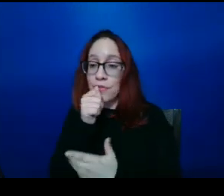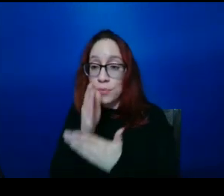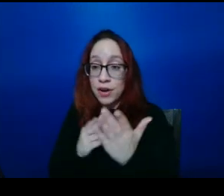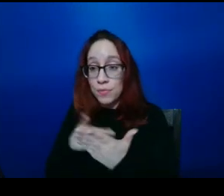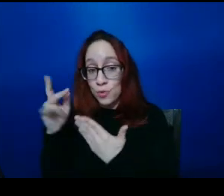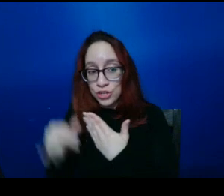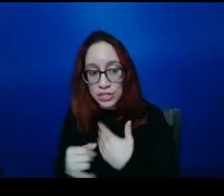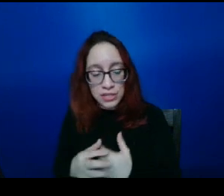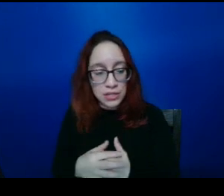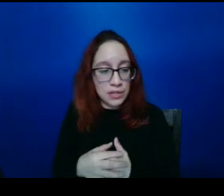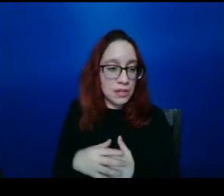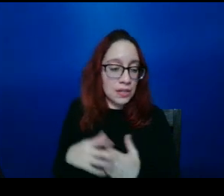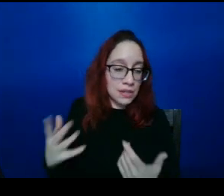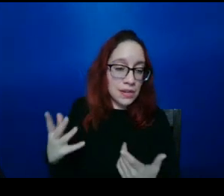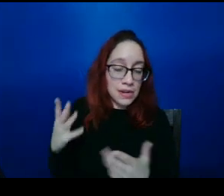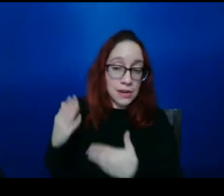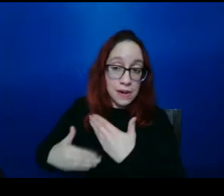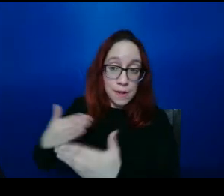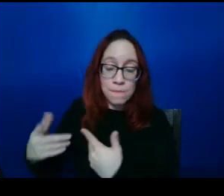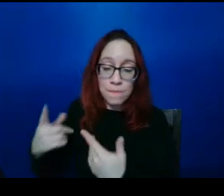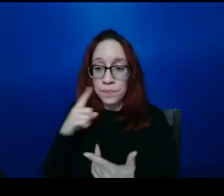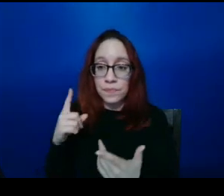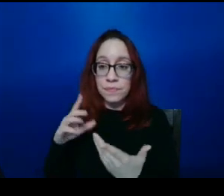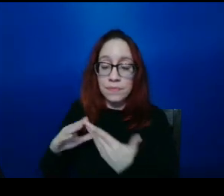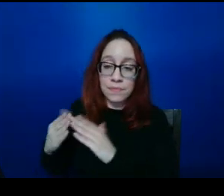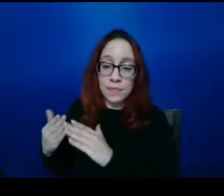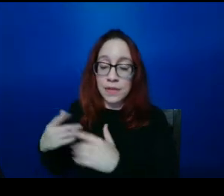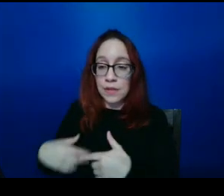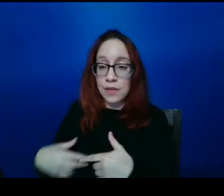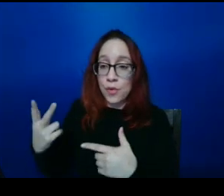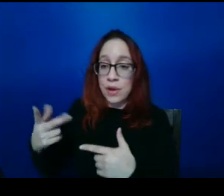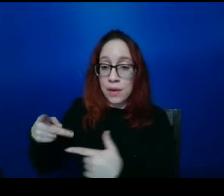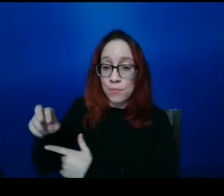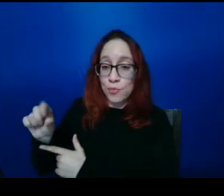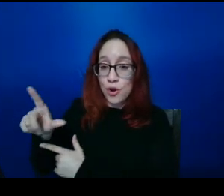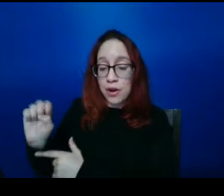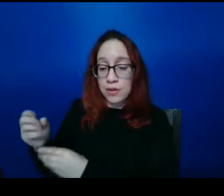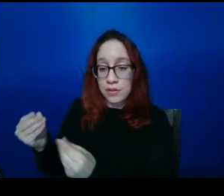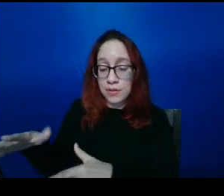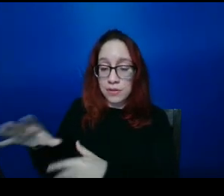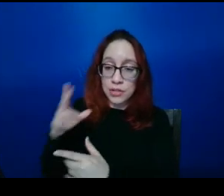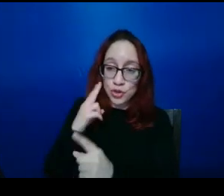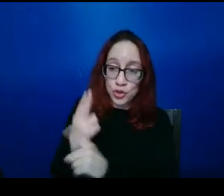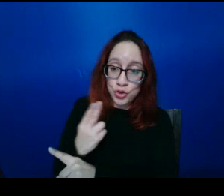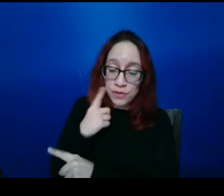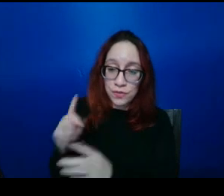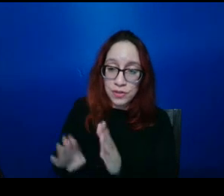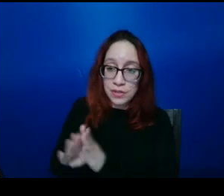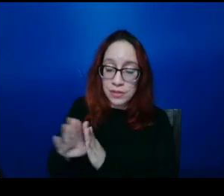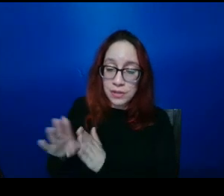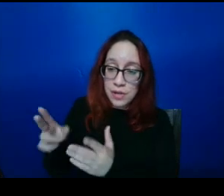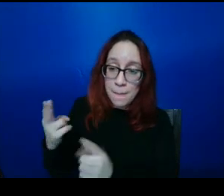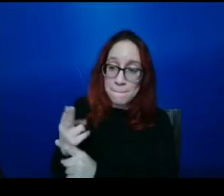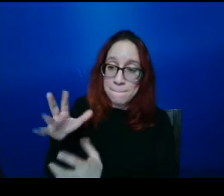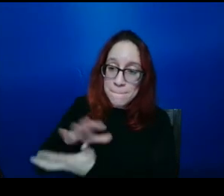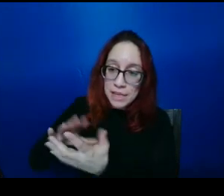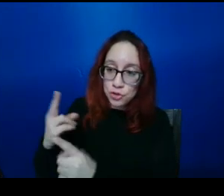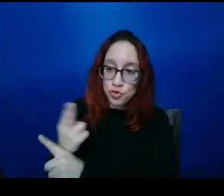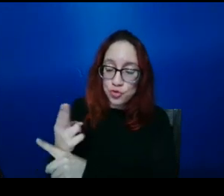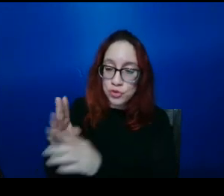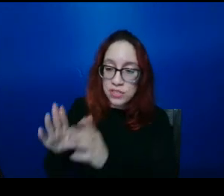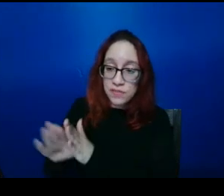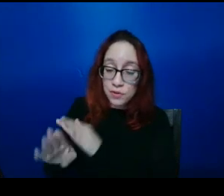project. To facilitate the private component, the city conveyed three parcels of real property to JKM to be used for the development of a mixed-use development. The